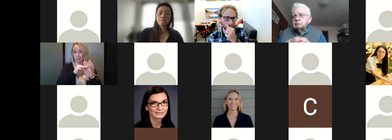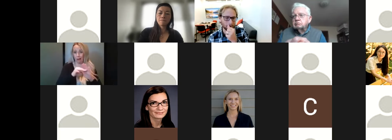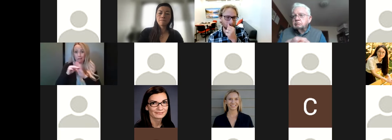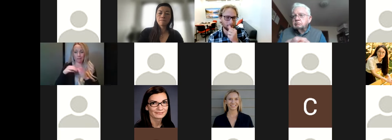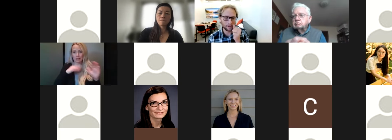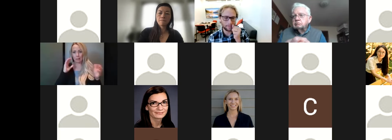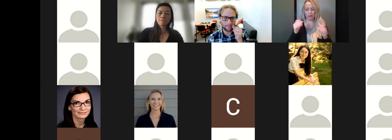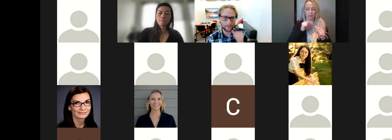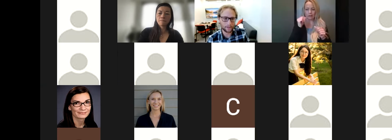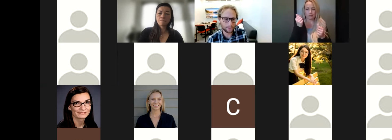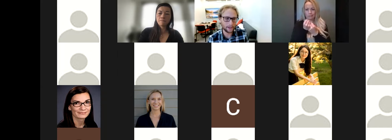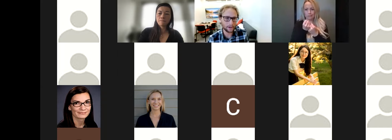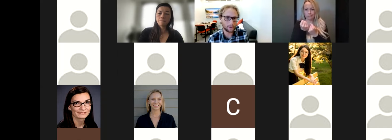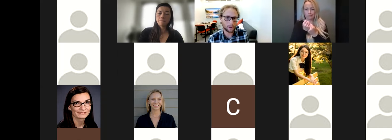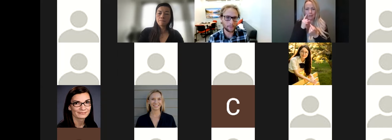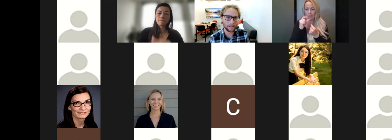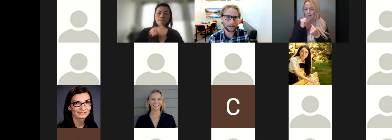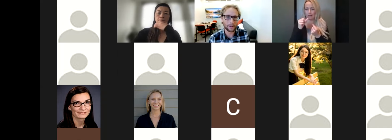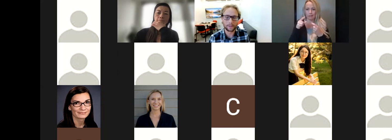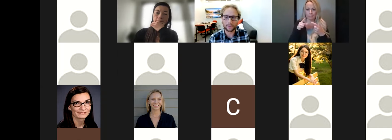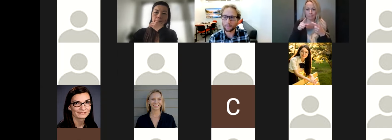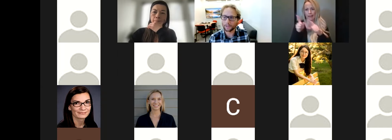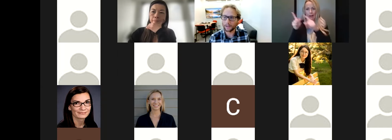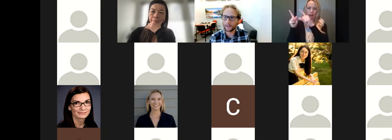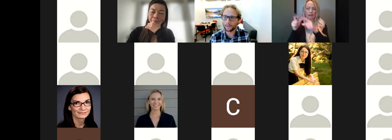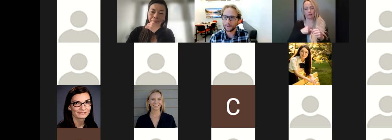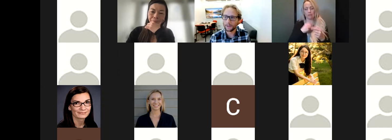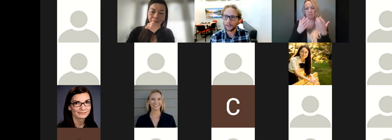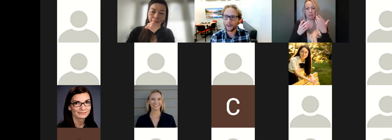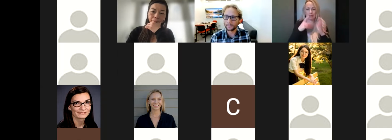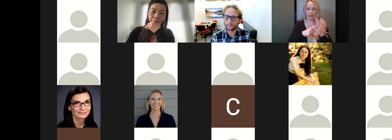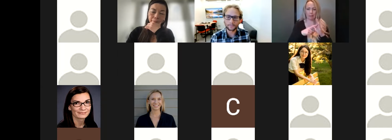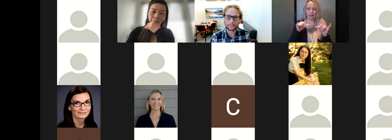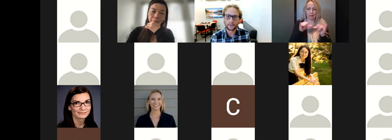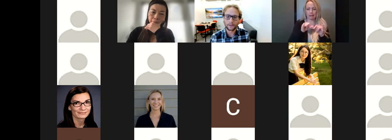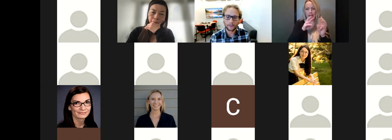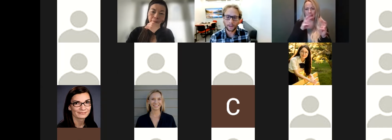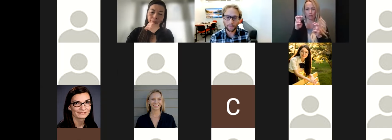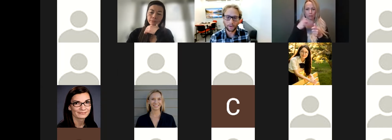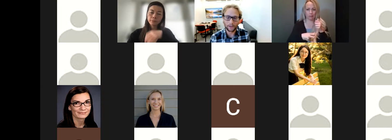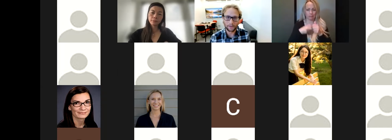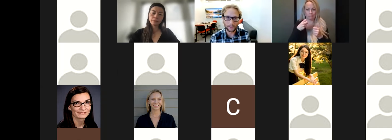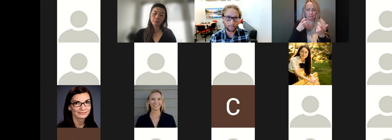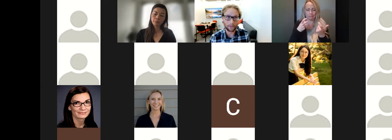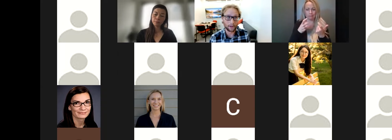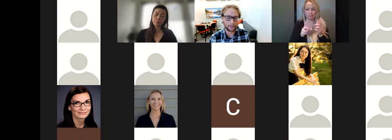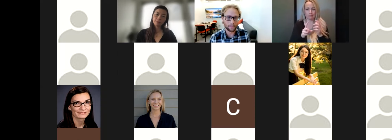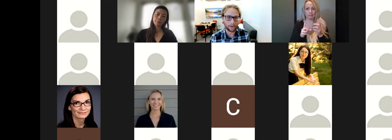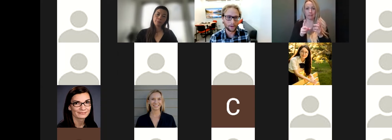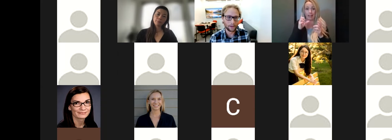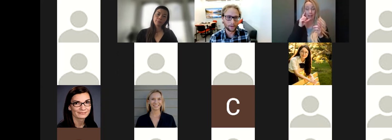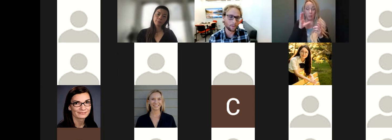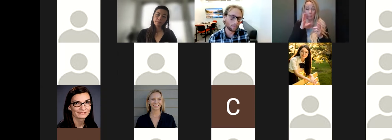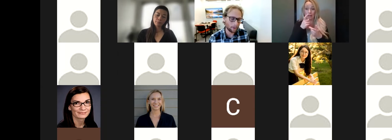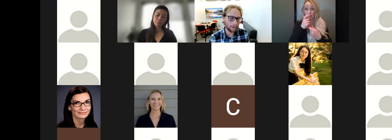any support for nonlinearities, probably a sample size issue. I think it'd be really interesting, by the way, to think